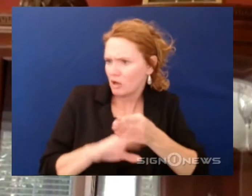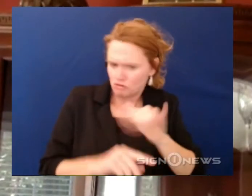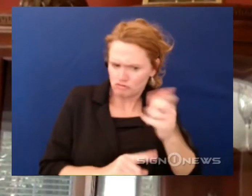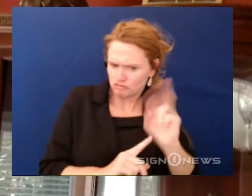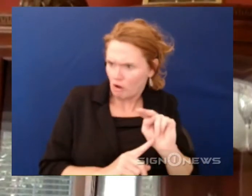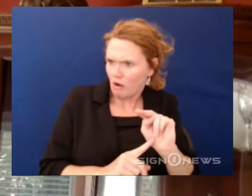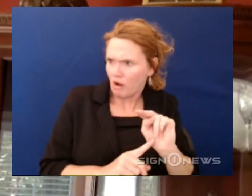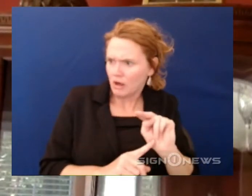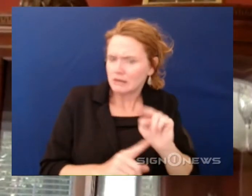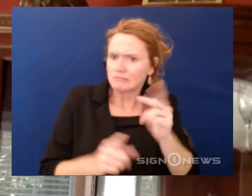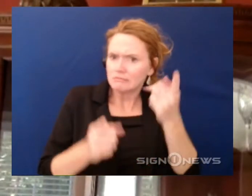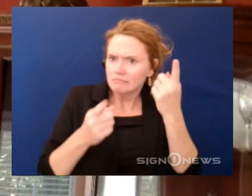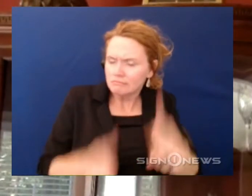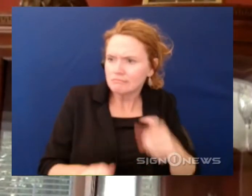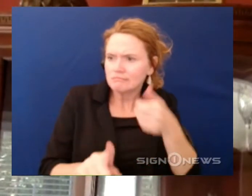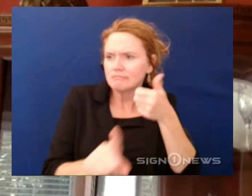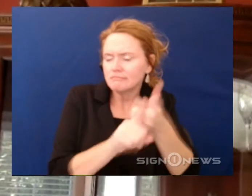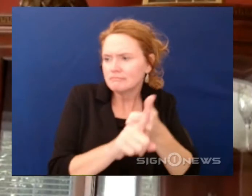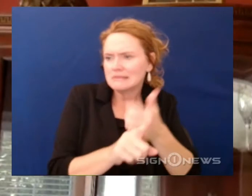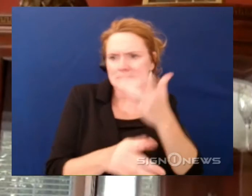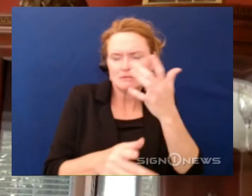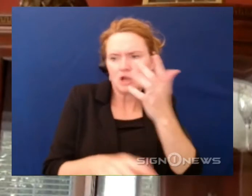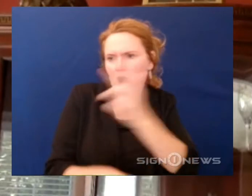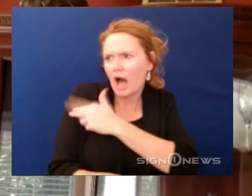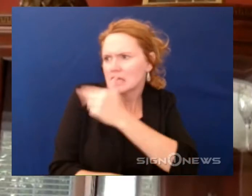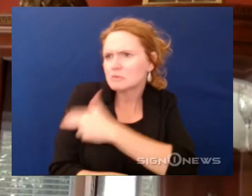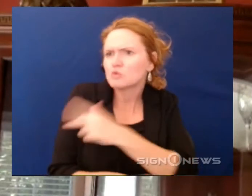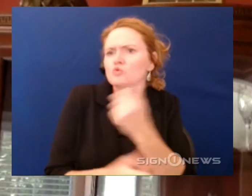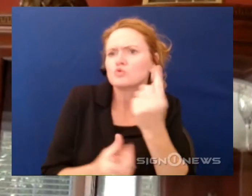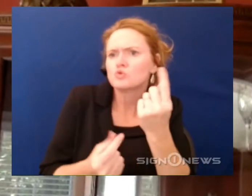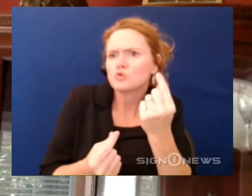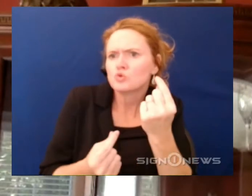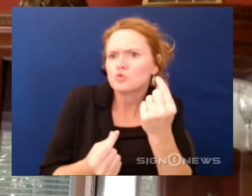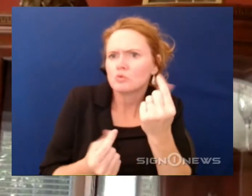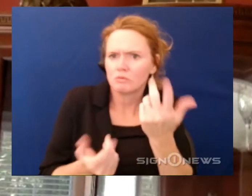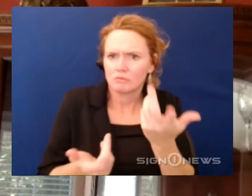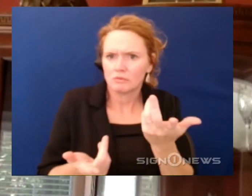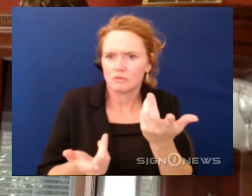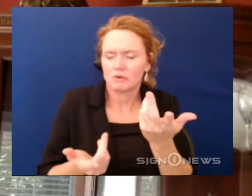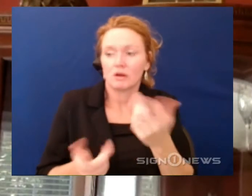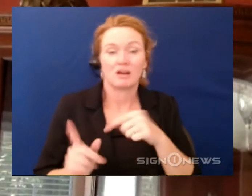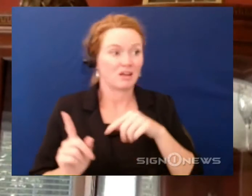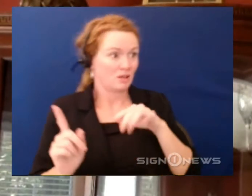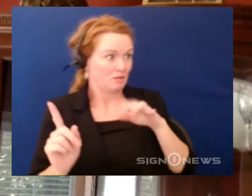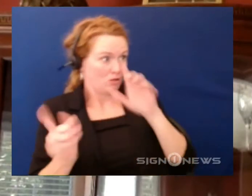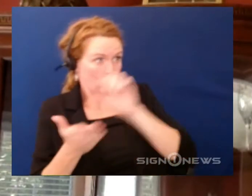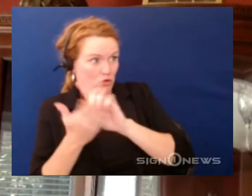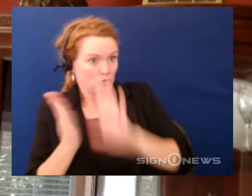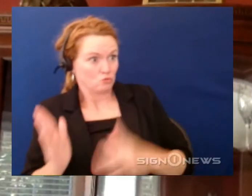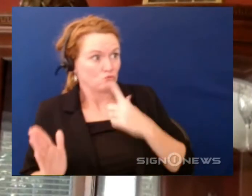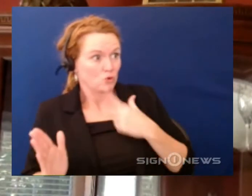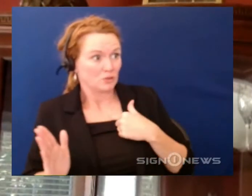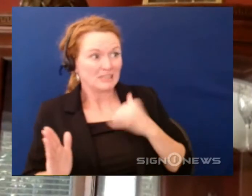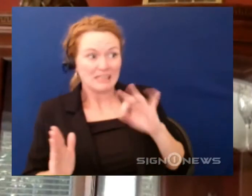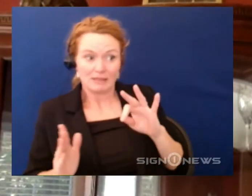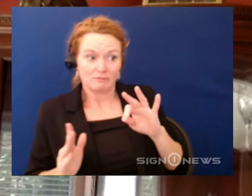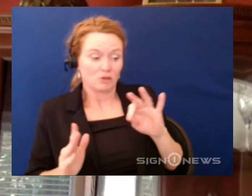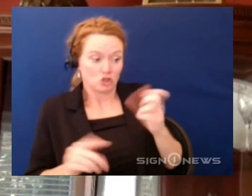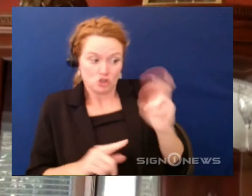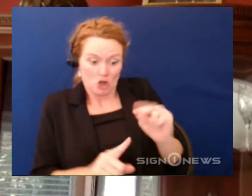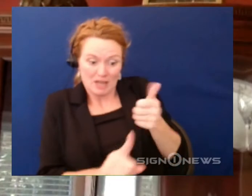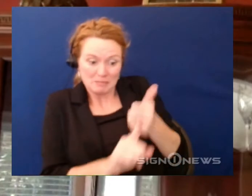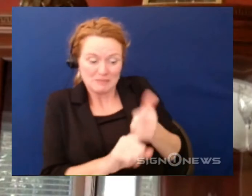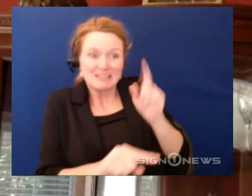situation, how would that work? And what he told us was that if John could not communicate broadly